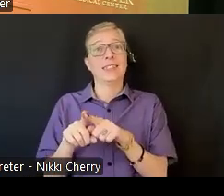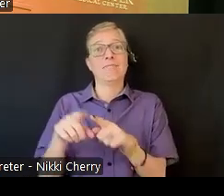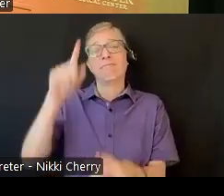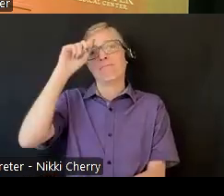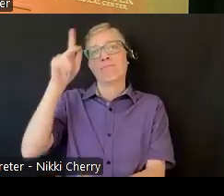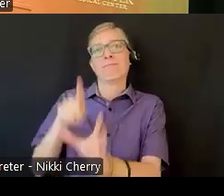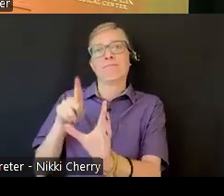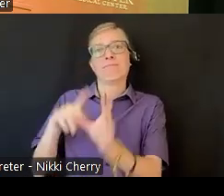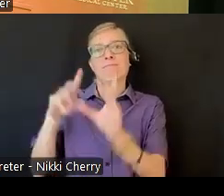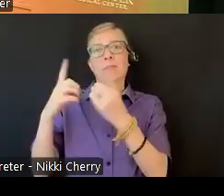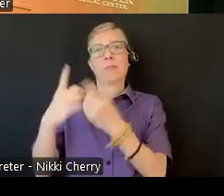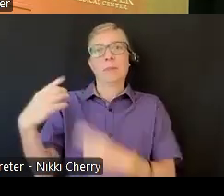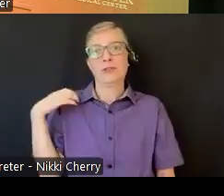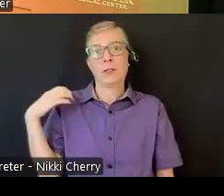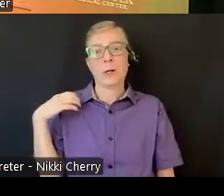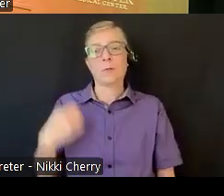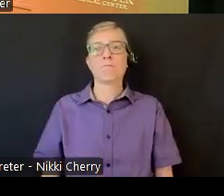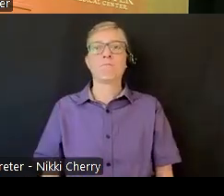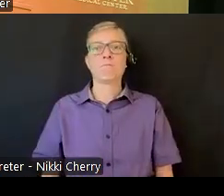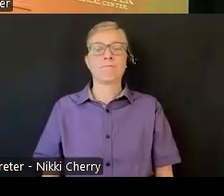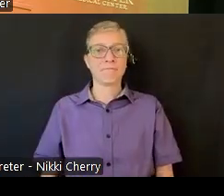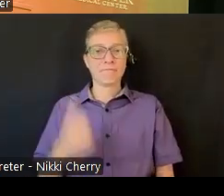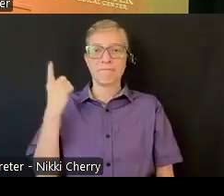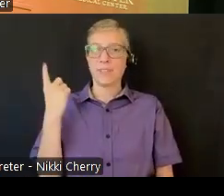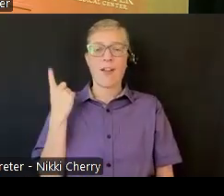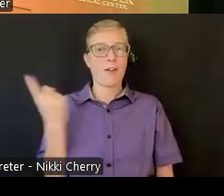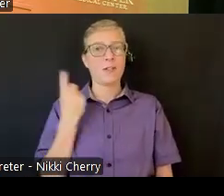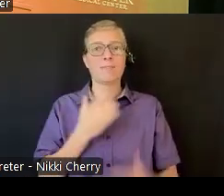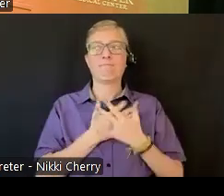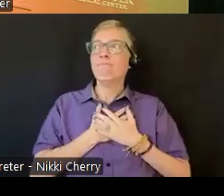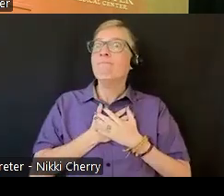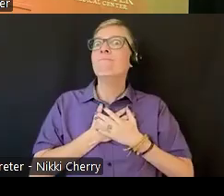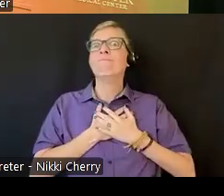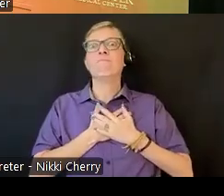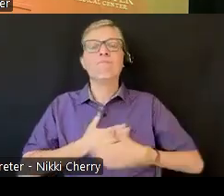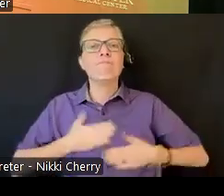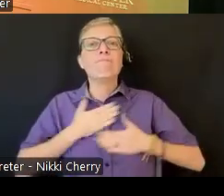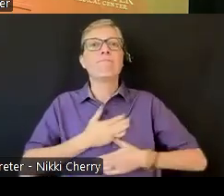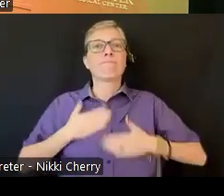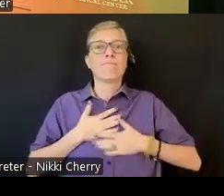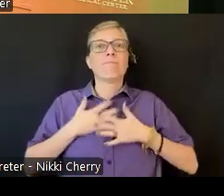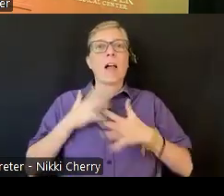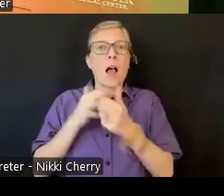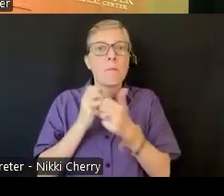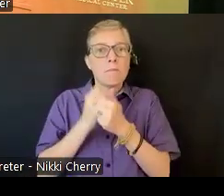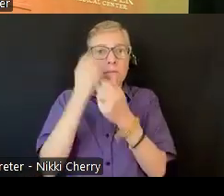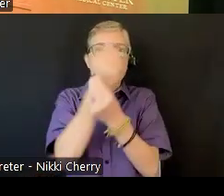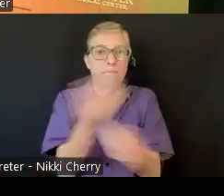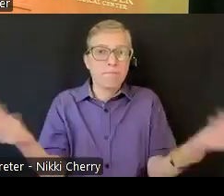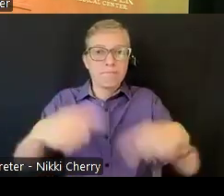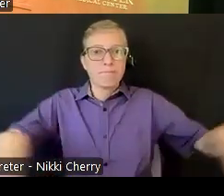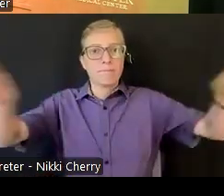it's always a great pleasure to update the department about how our department is doing.